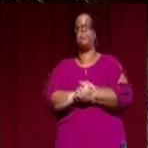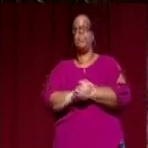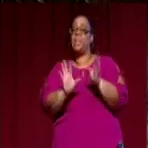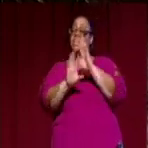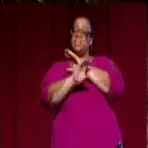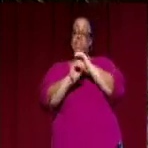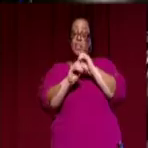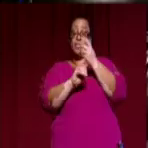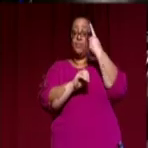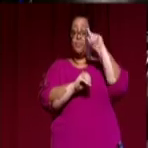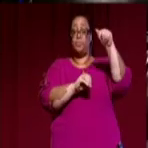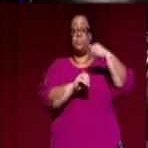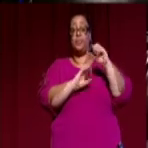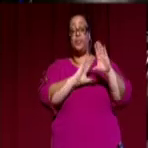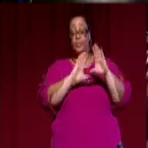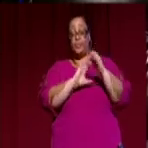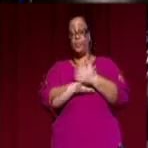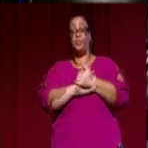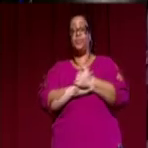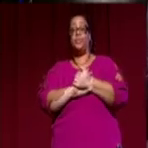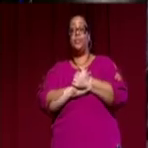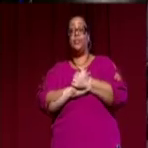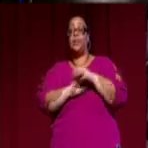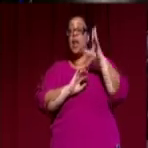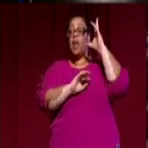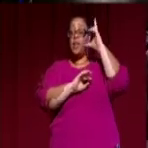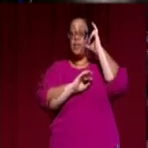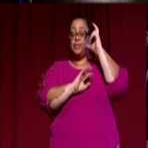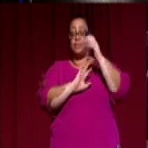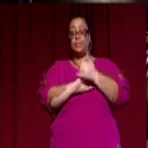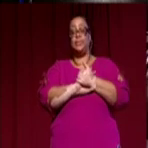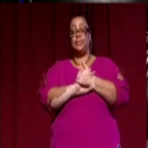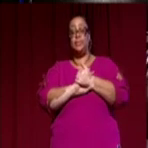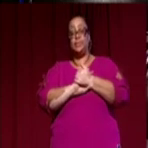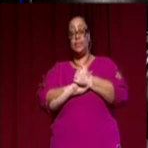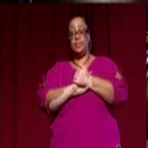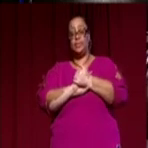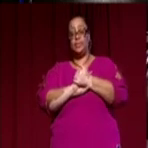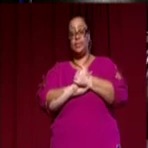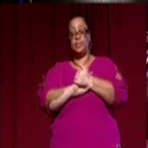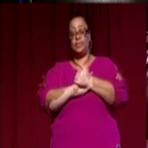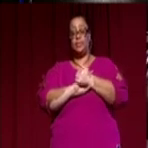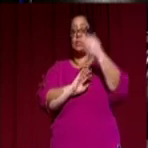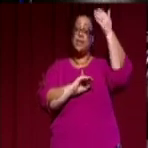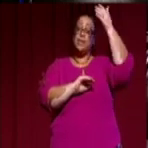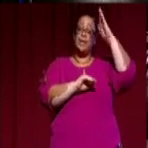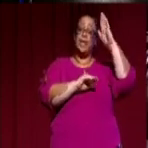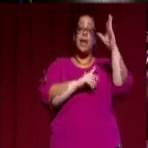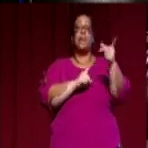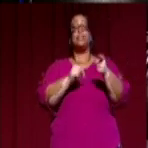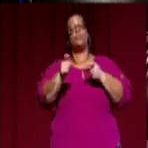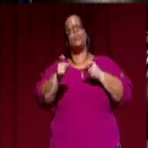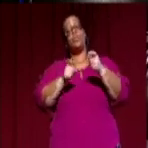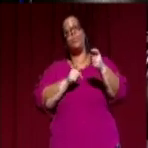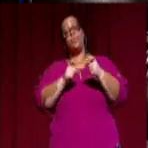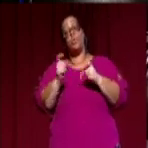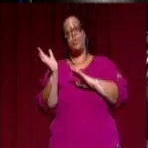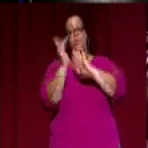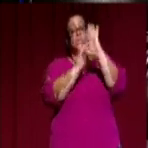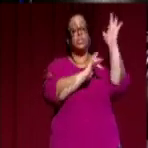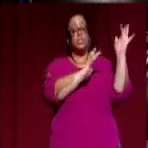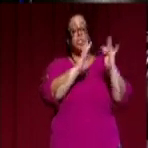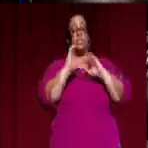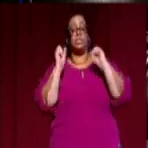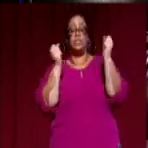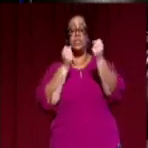nothing for me to do. Absolutely, absolutely. Listen, you all, God is on the throne. Jesus loves us.